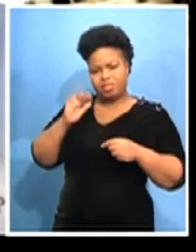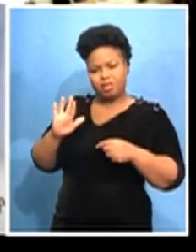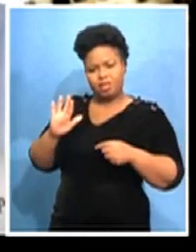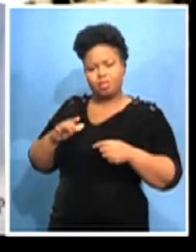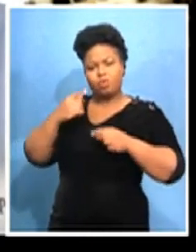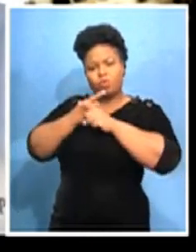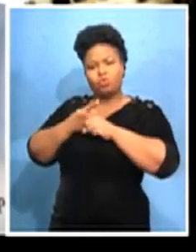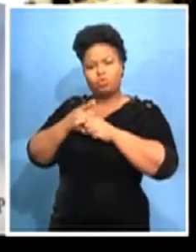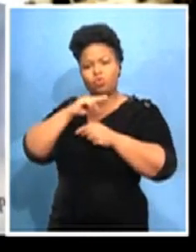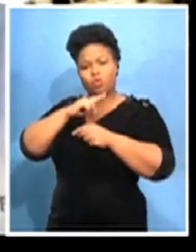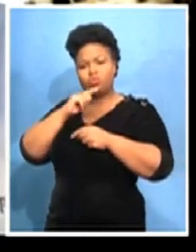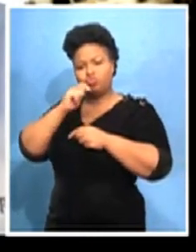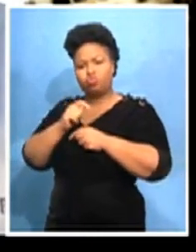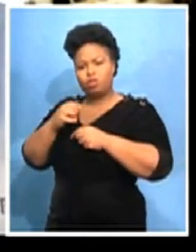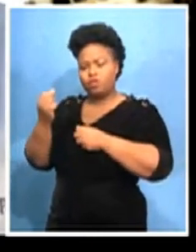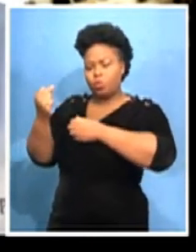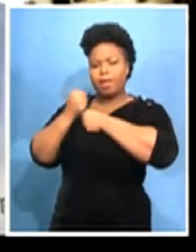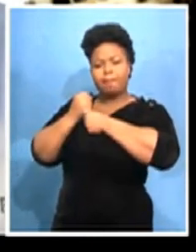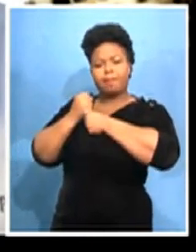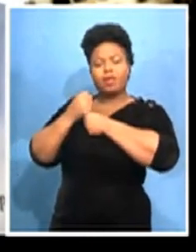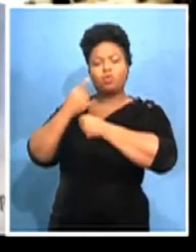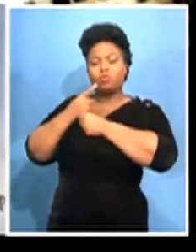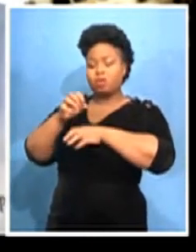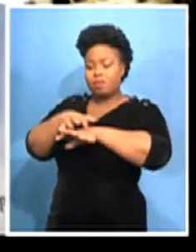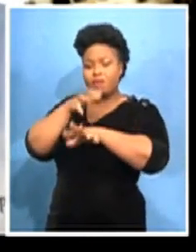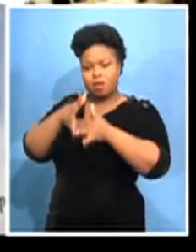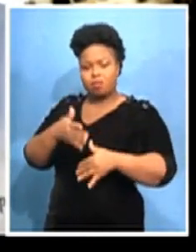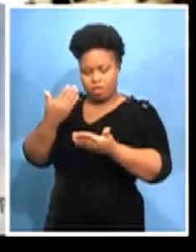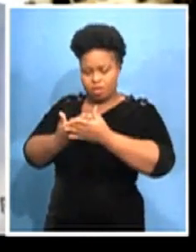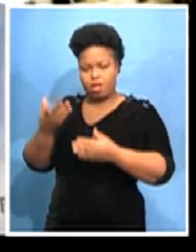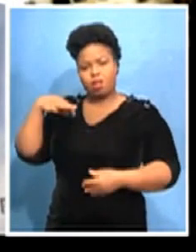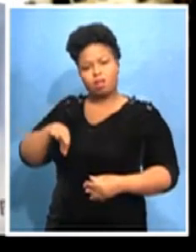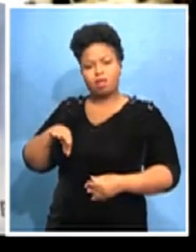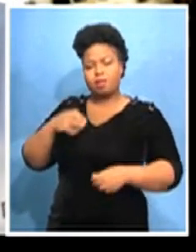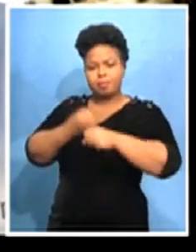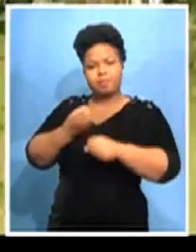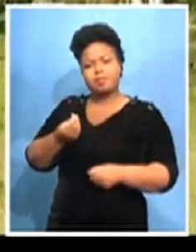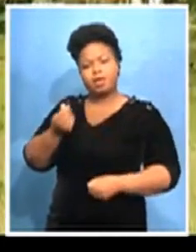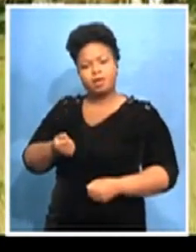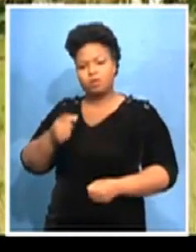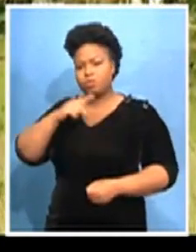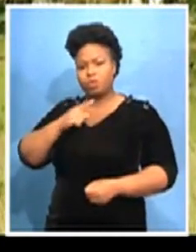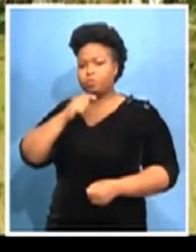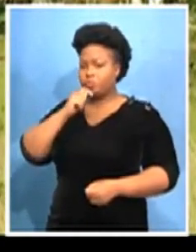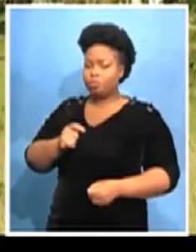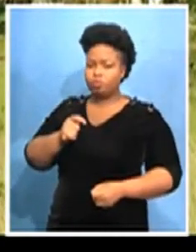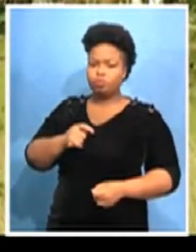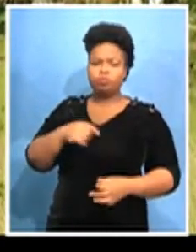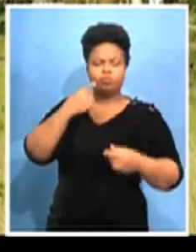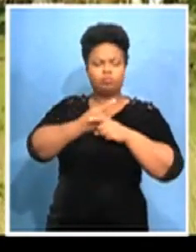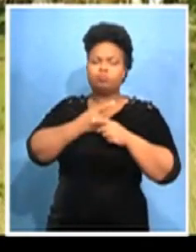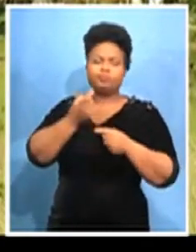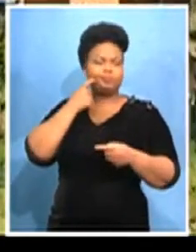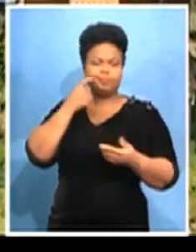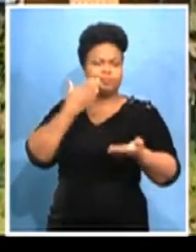the farmer being able to earn a living, thereby enables himself to employ people, and